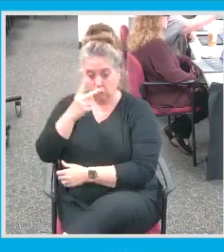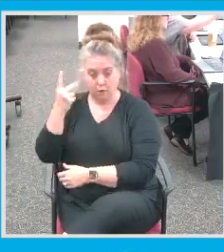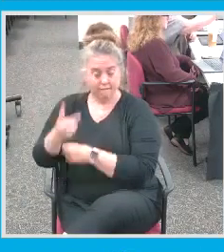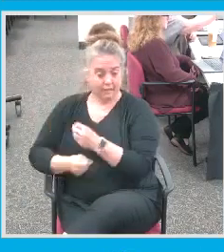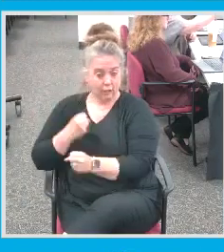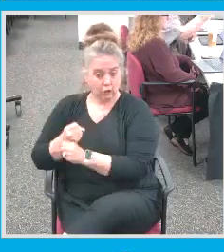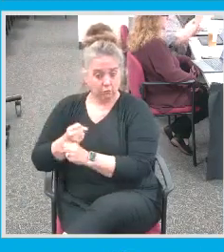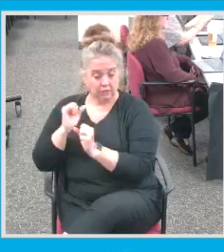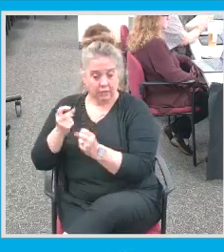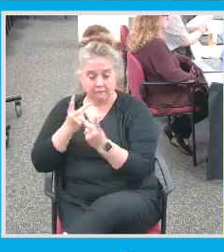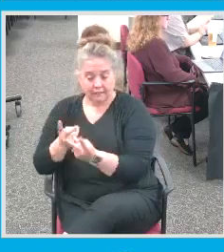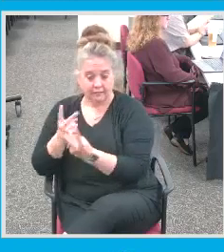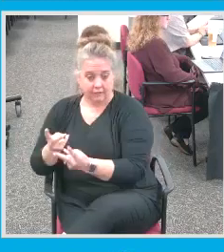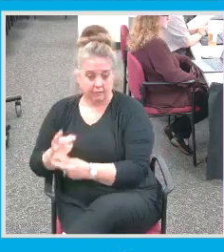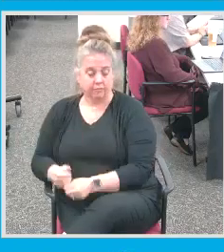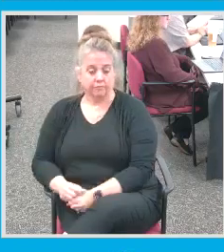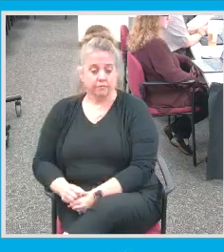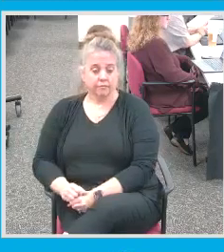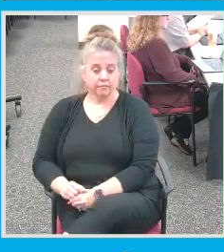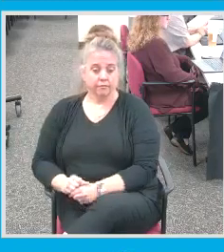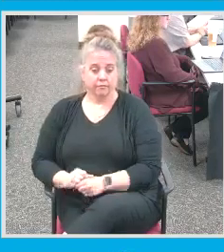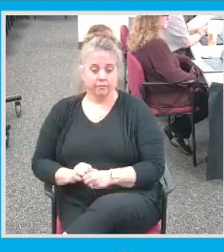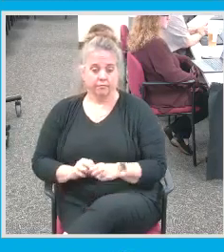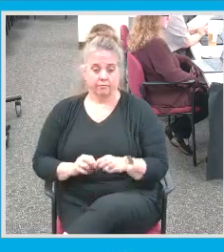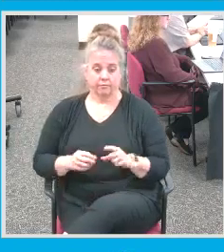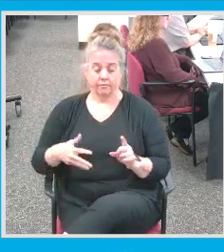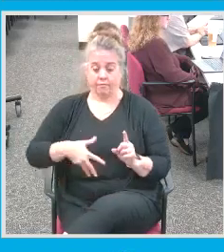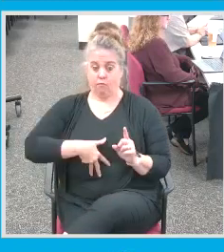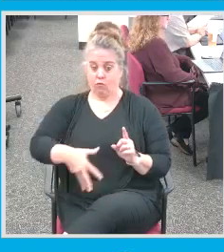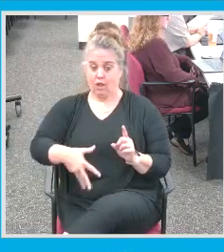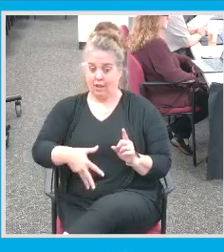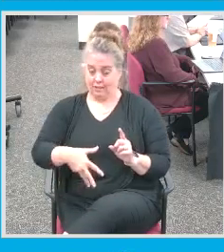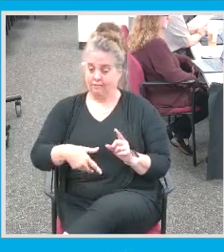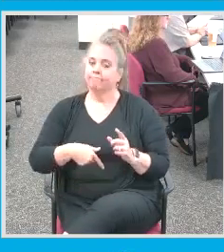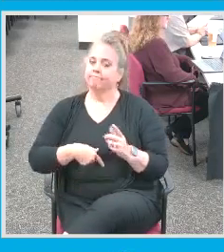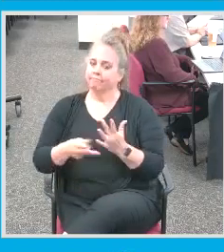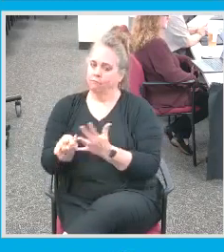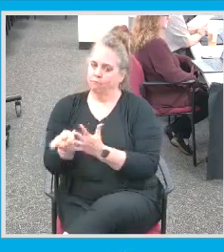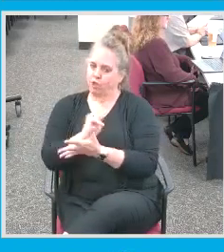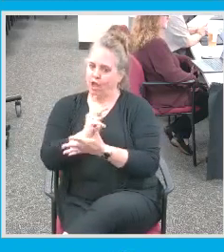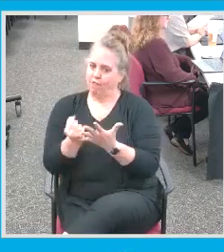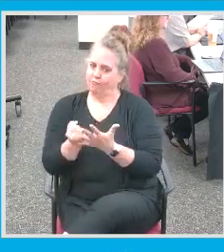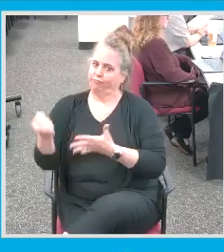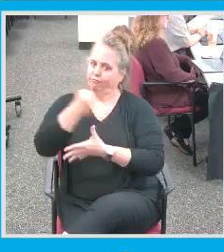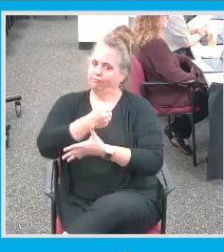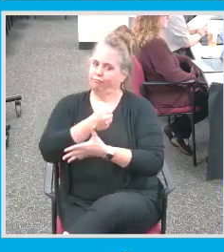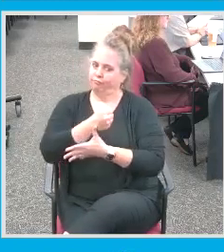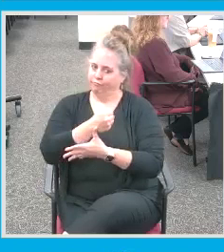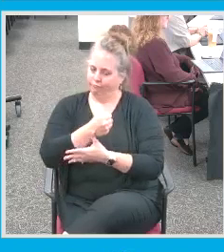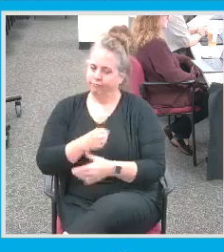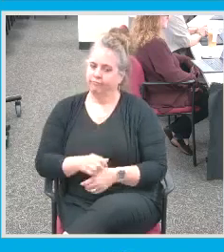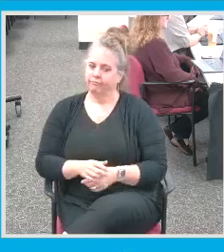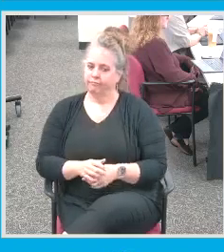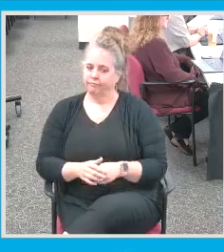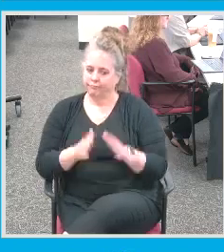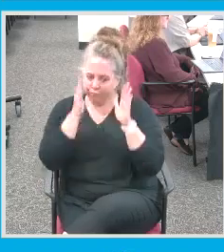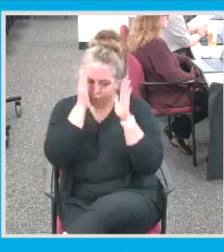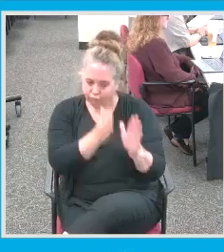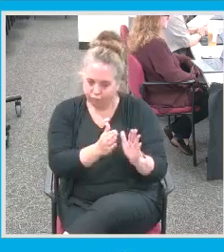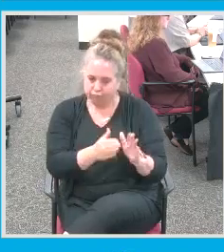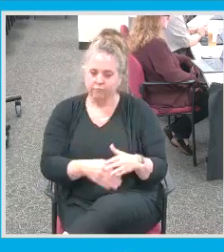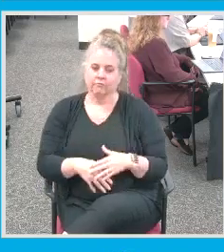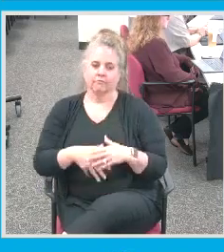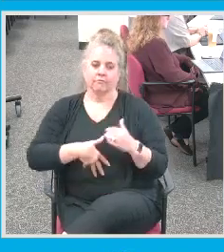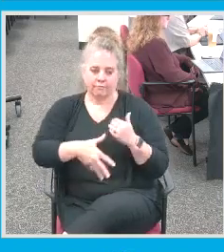of improving pregnancy outcomes, which we measure through our number of full-time deliveries, healthy birth weights, smoking